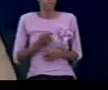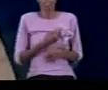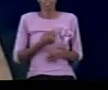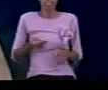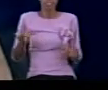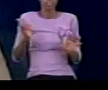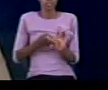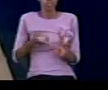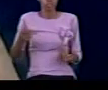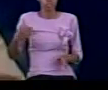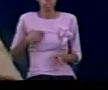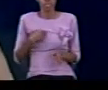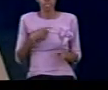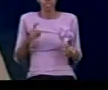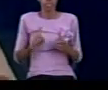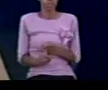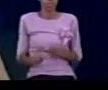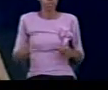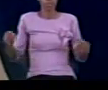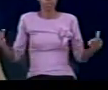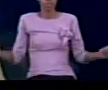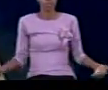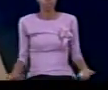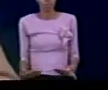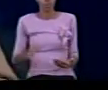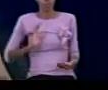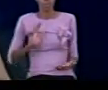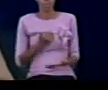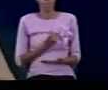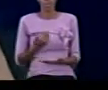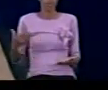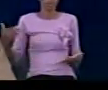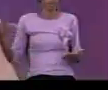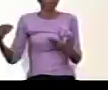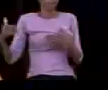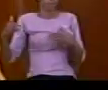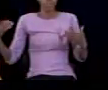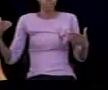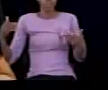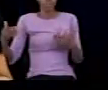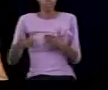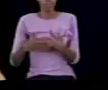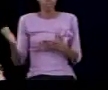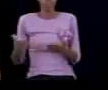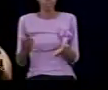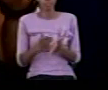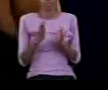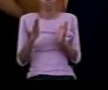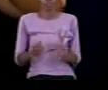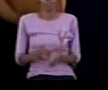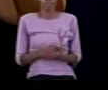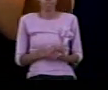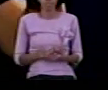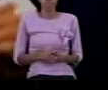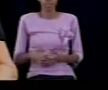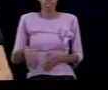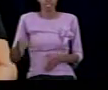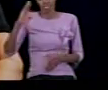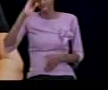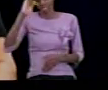to welcome our guest music minister, Paul Baloch. Hey, hello